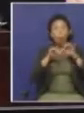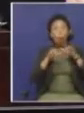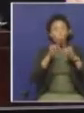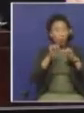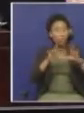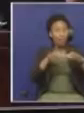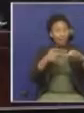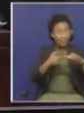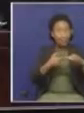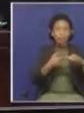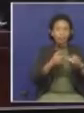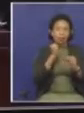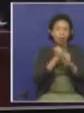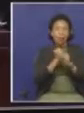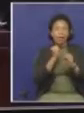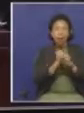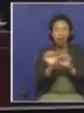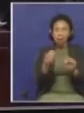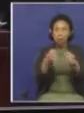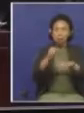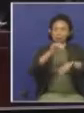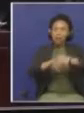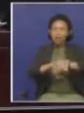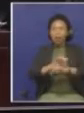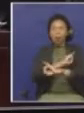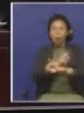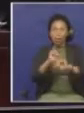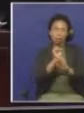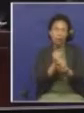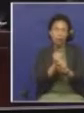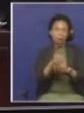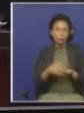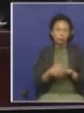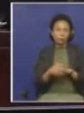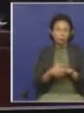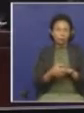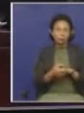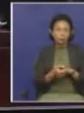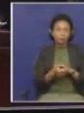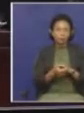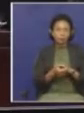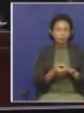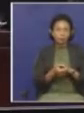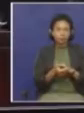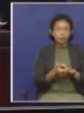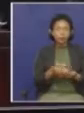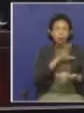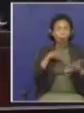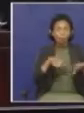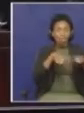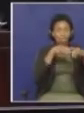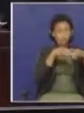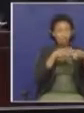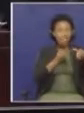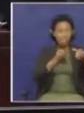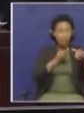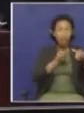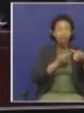we see as cadre deployment at its very worst. Now, we and the Commission itself also